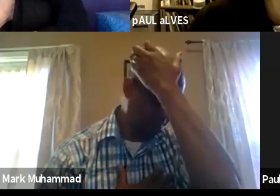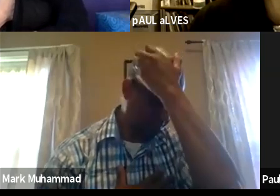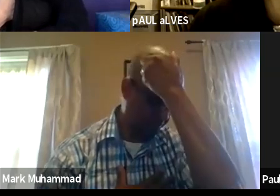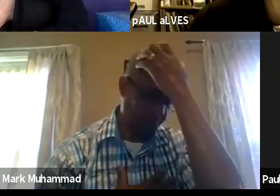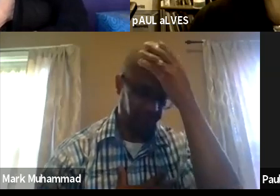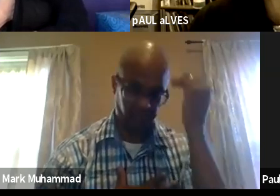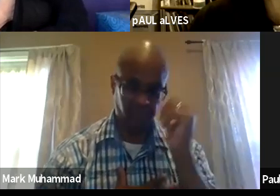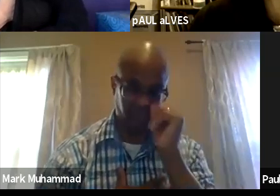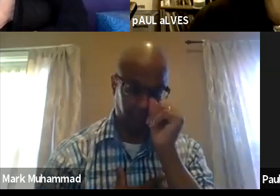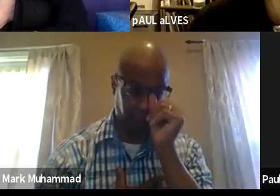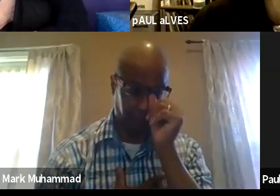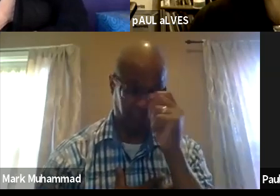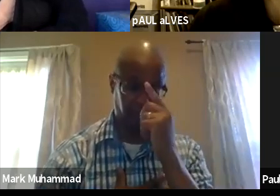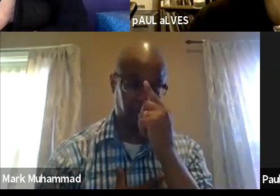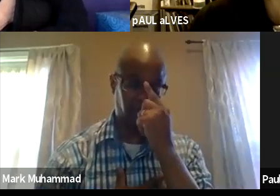myself.